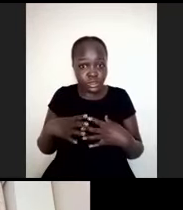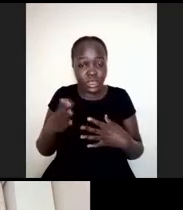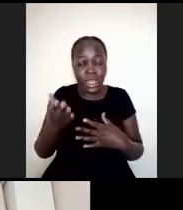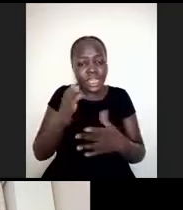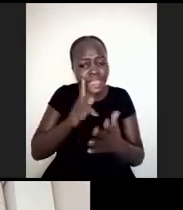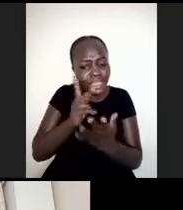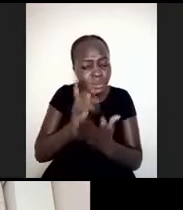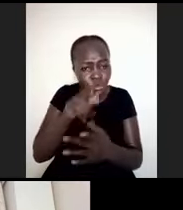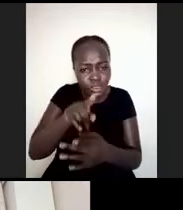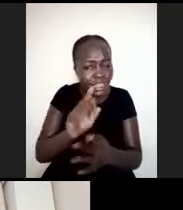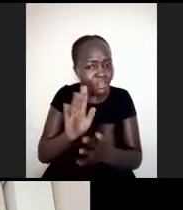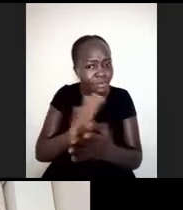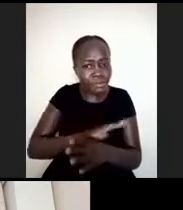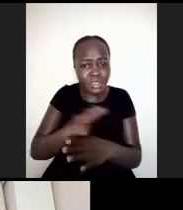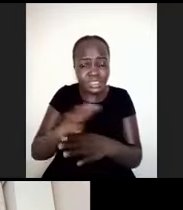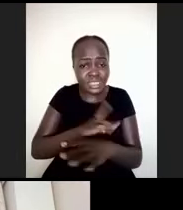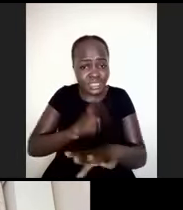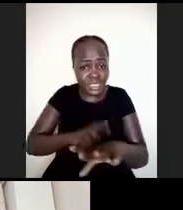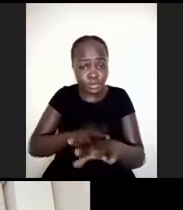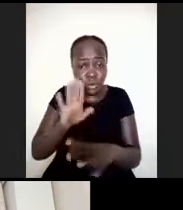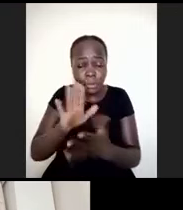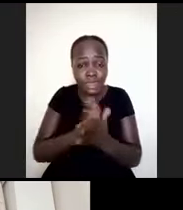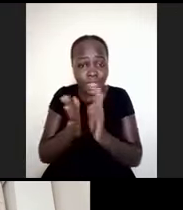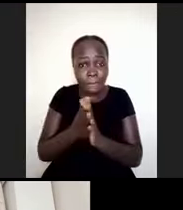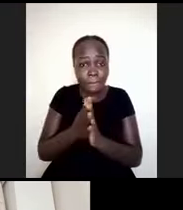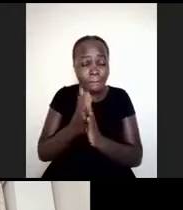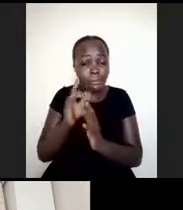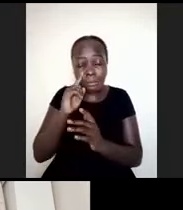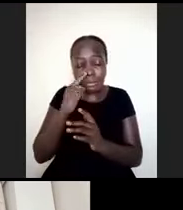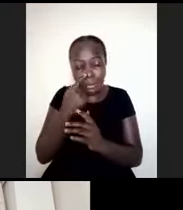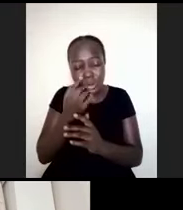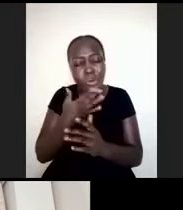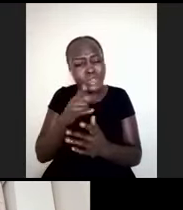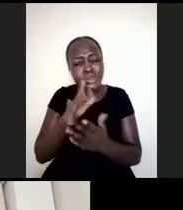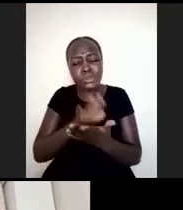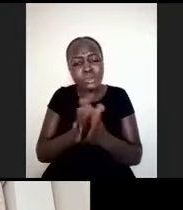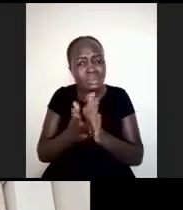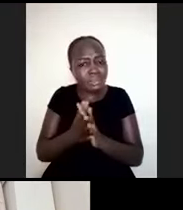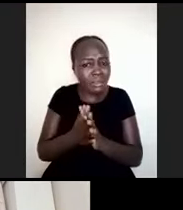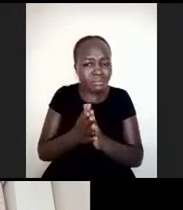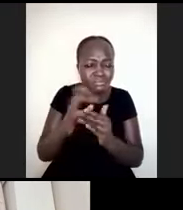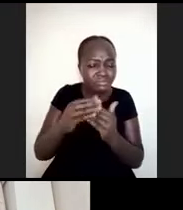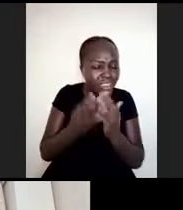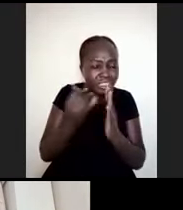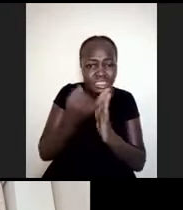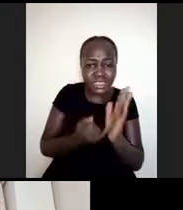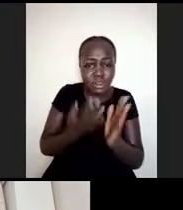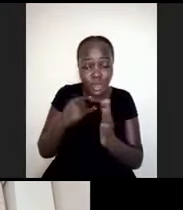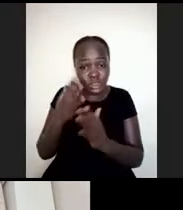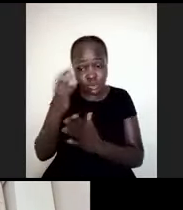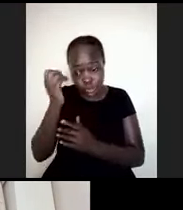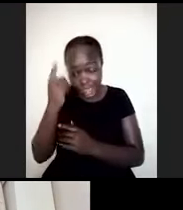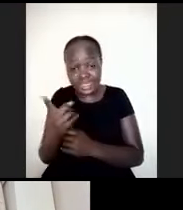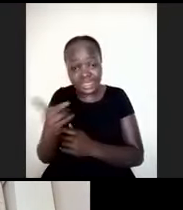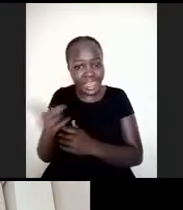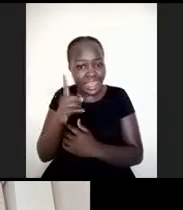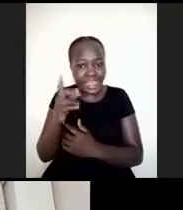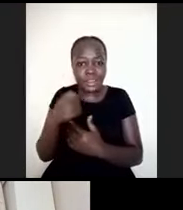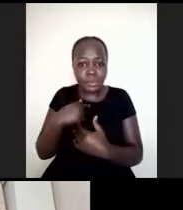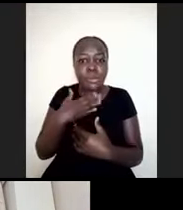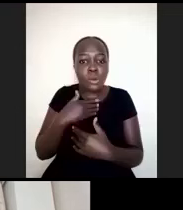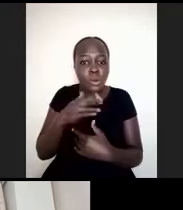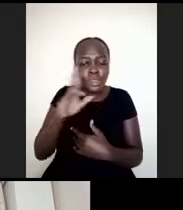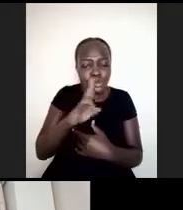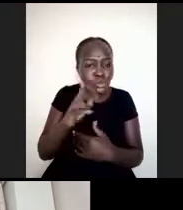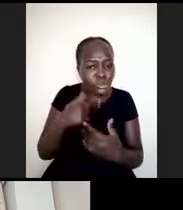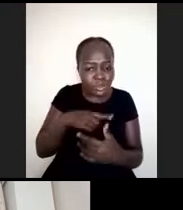Boredom makes you want to be creative. Let me discover this. Let me look for this. Let me occupy myself with this, because